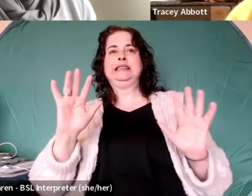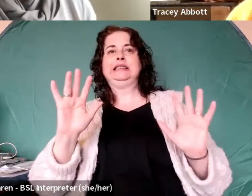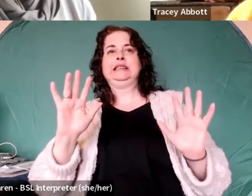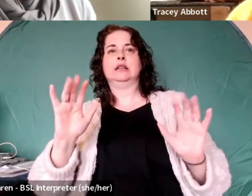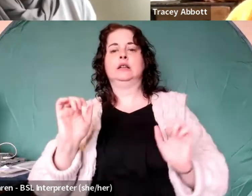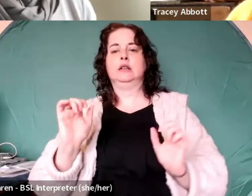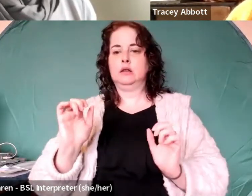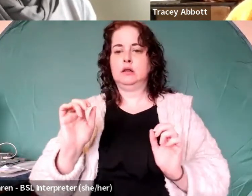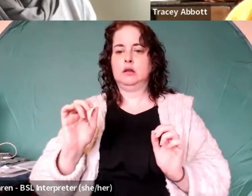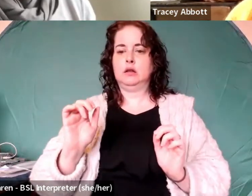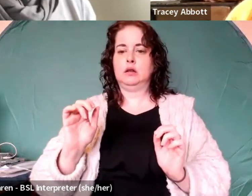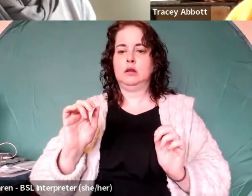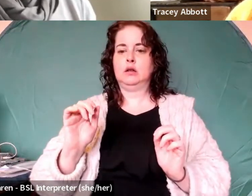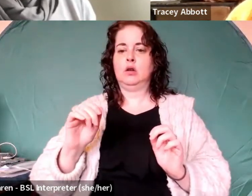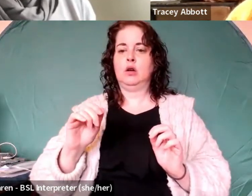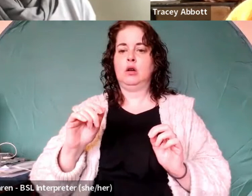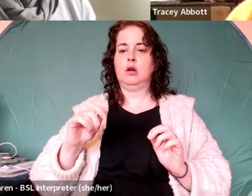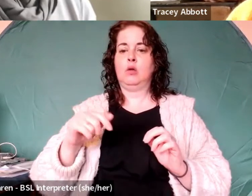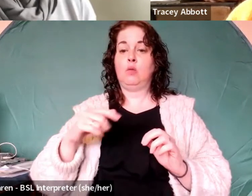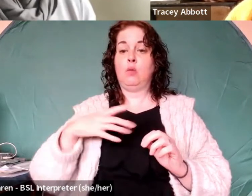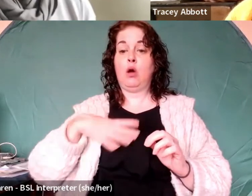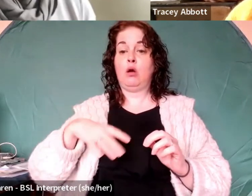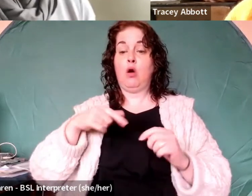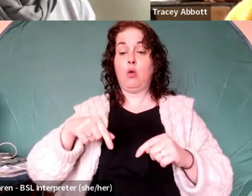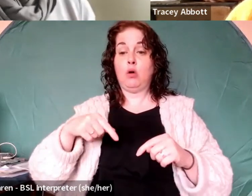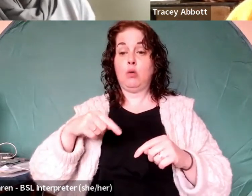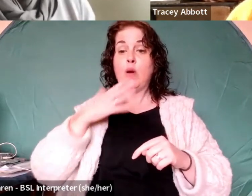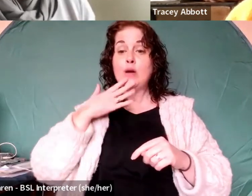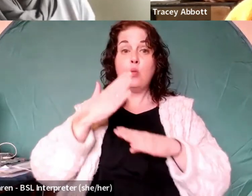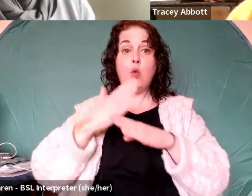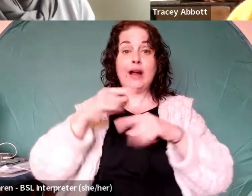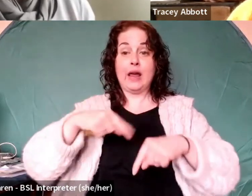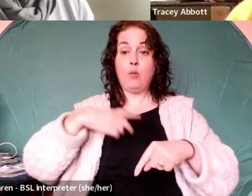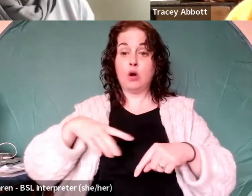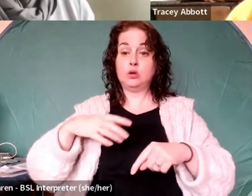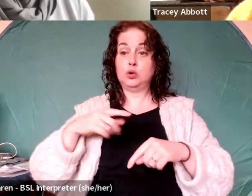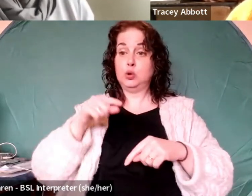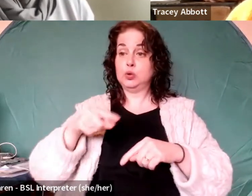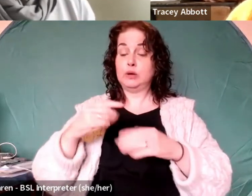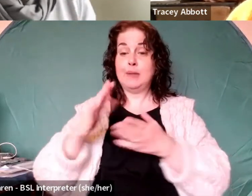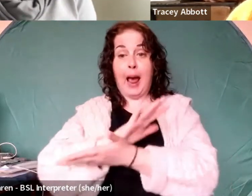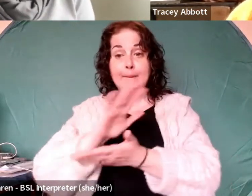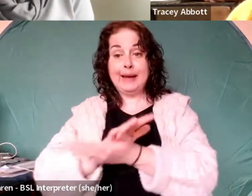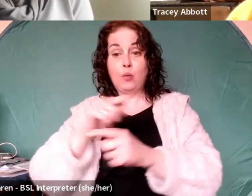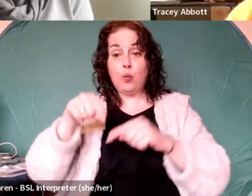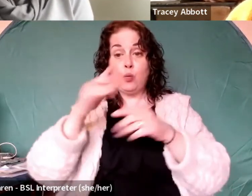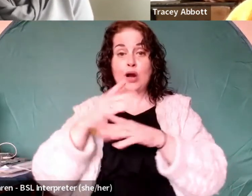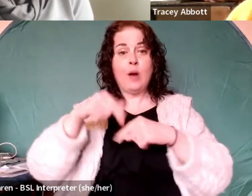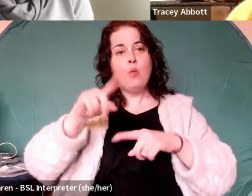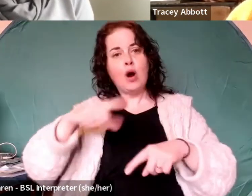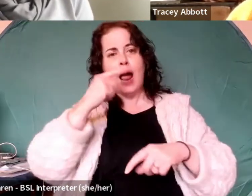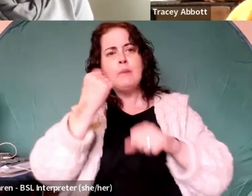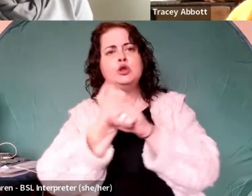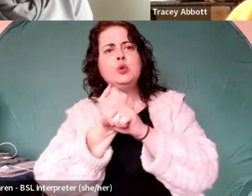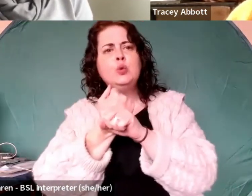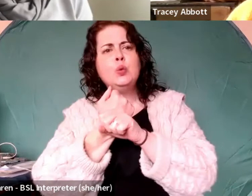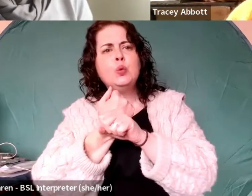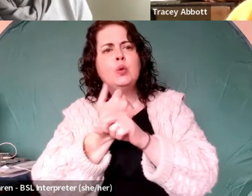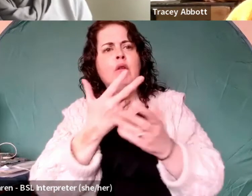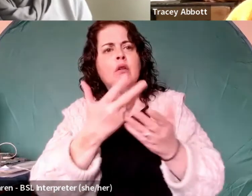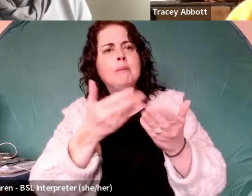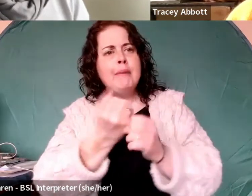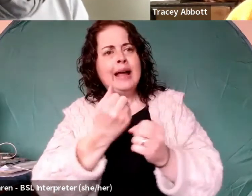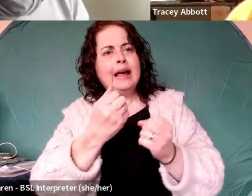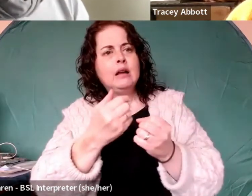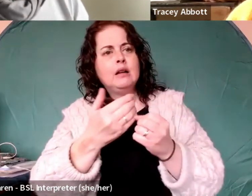on onboarding, we really want you to shine while you work here. We want you to thrive. We want you to be happy. What can we do that will make